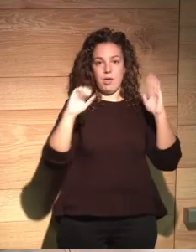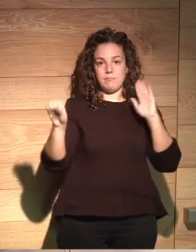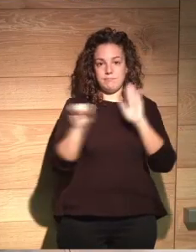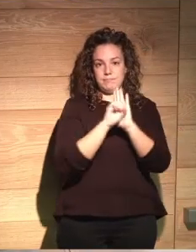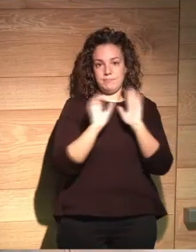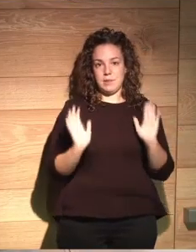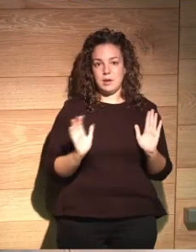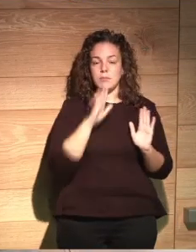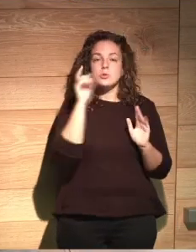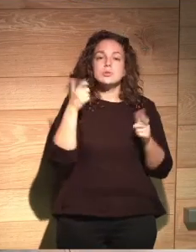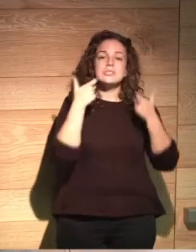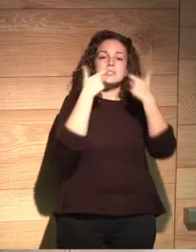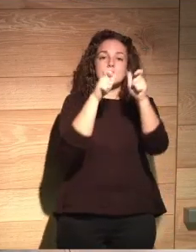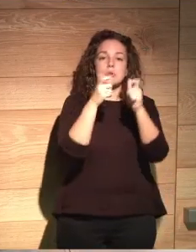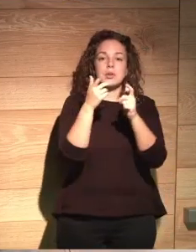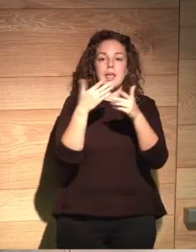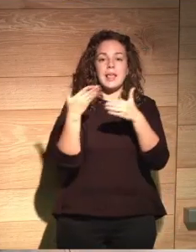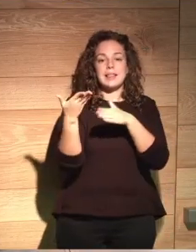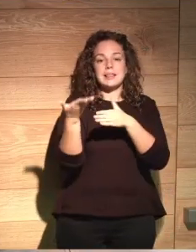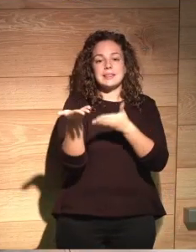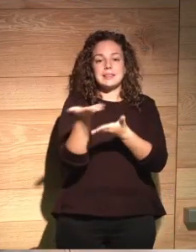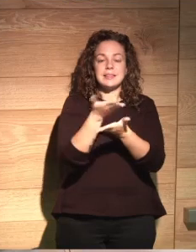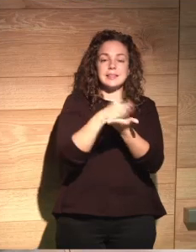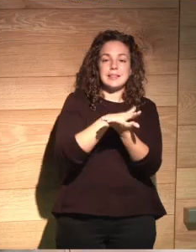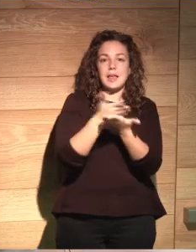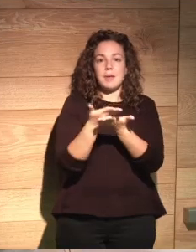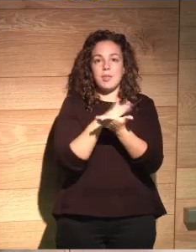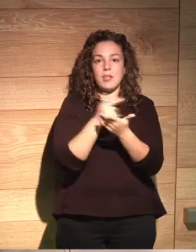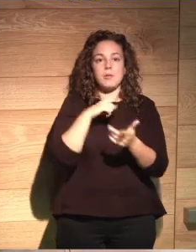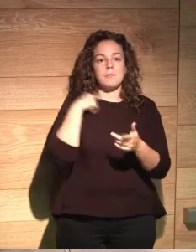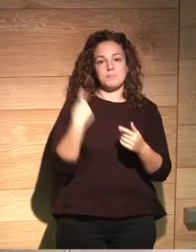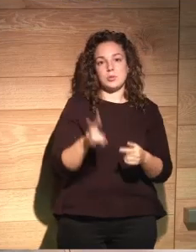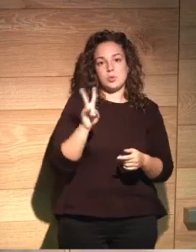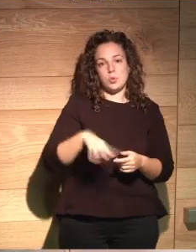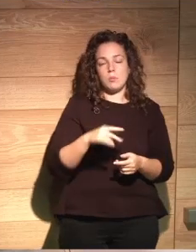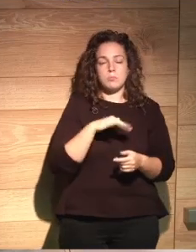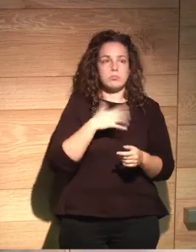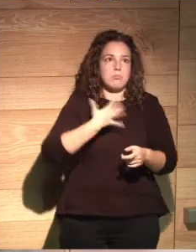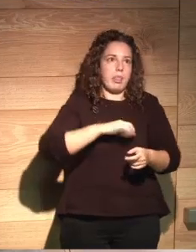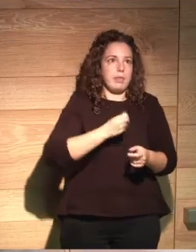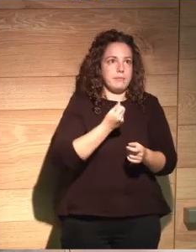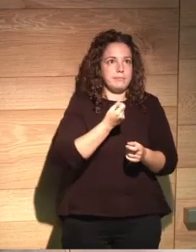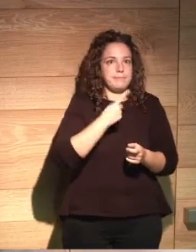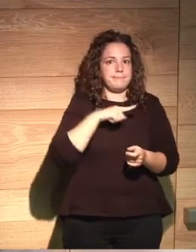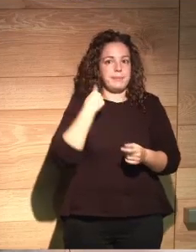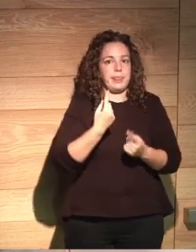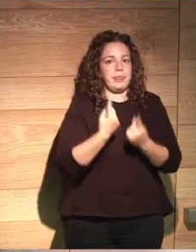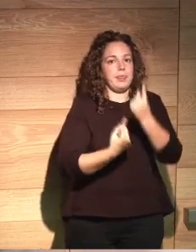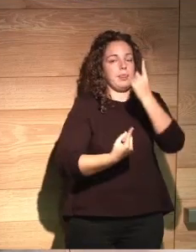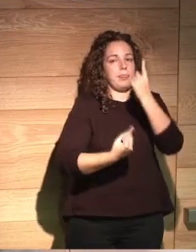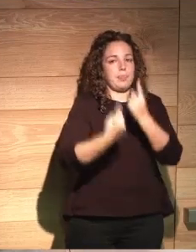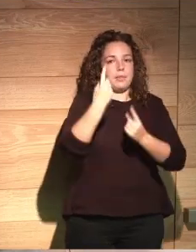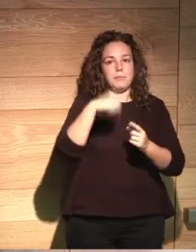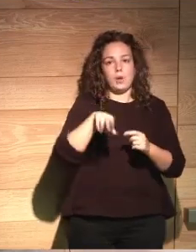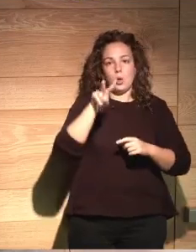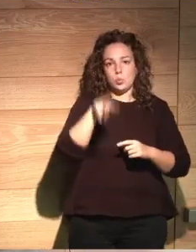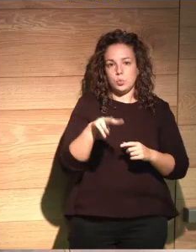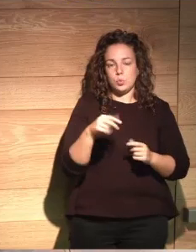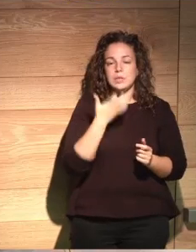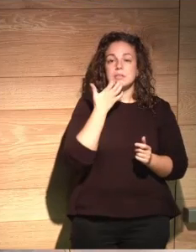to these technologies. This is very important. I mean, the intermediaries, the middlemen, never lose, or